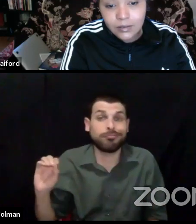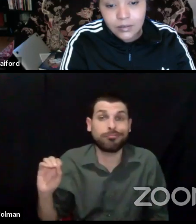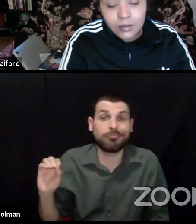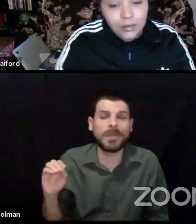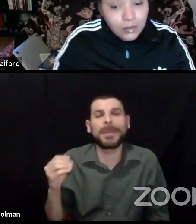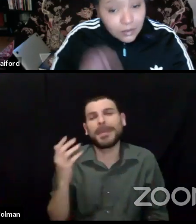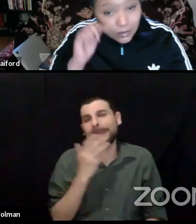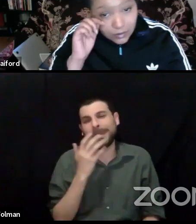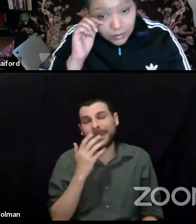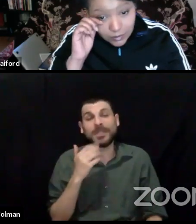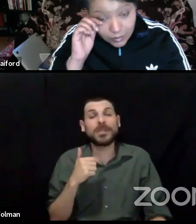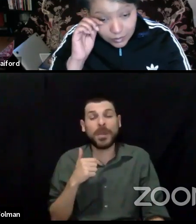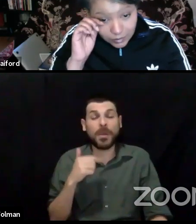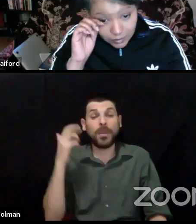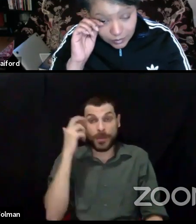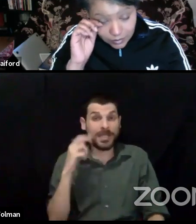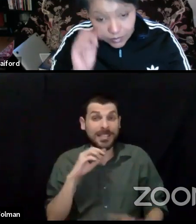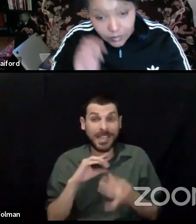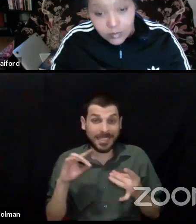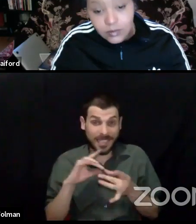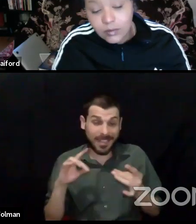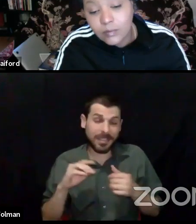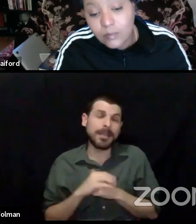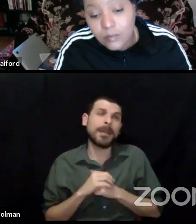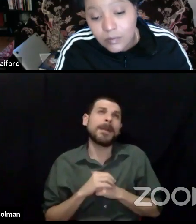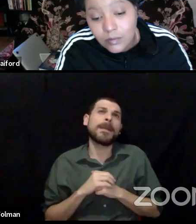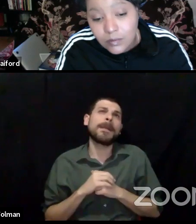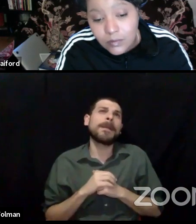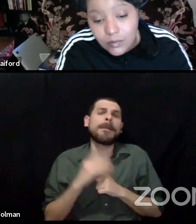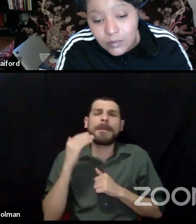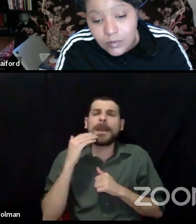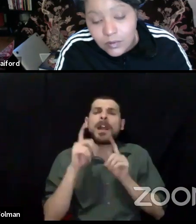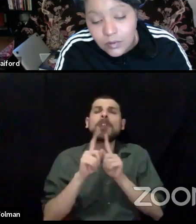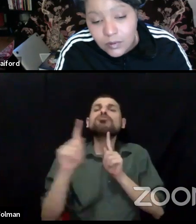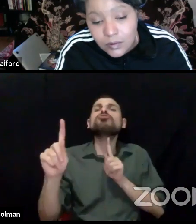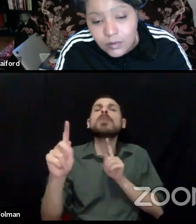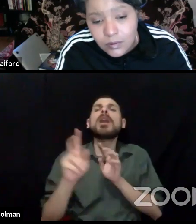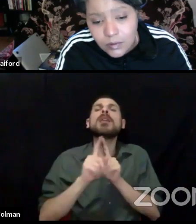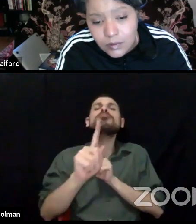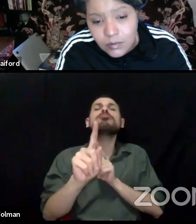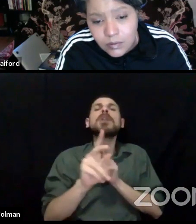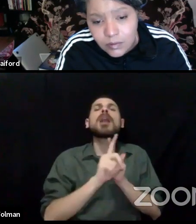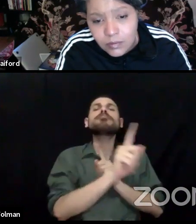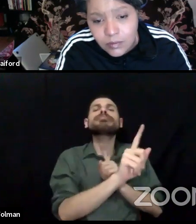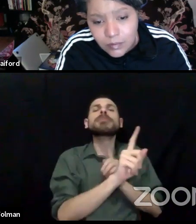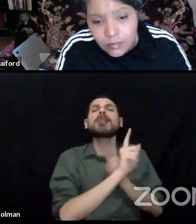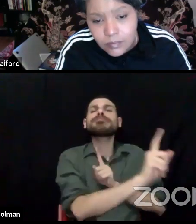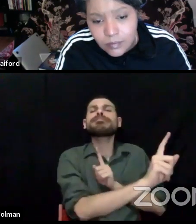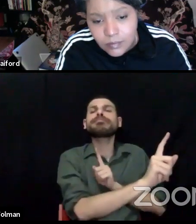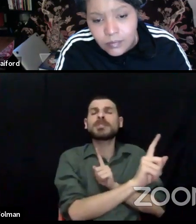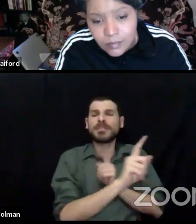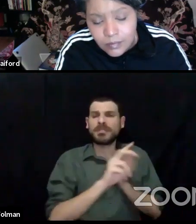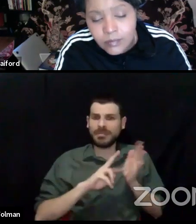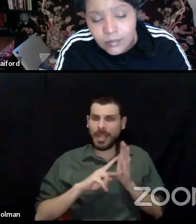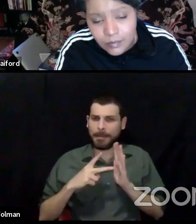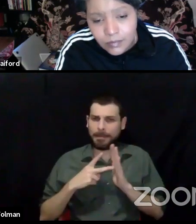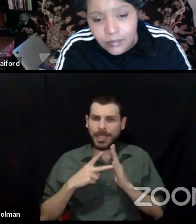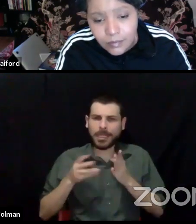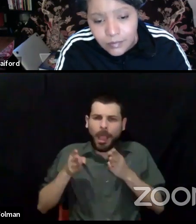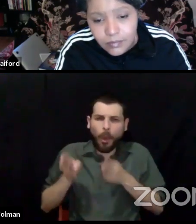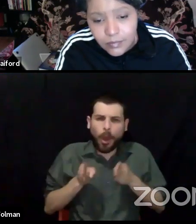And I say that to say, you know, if you think about the consequences of social distancing that can have on community organizing, we're being forced to